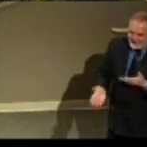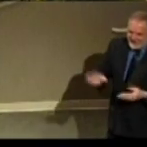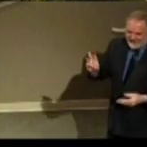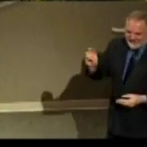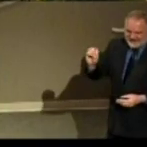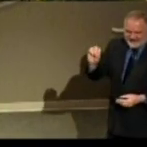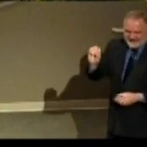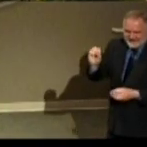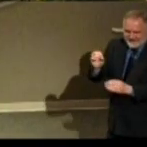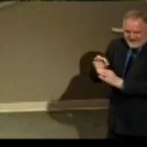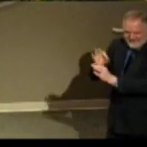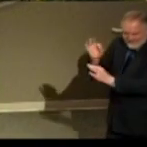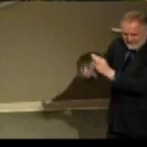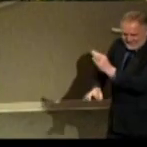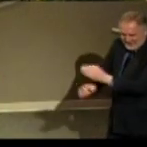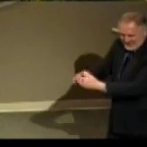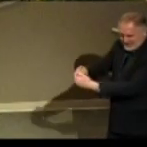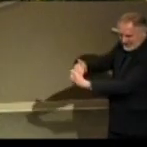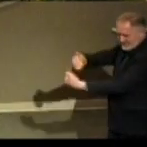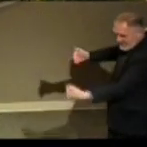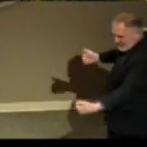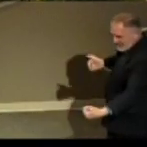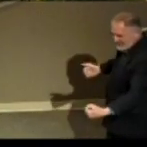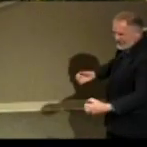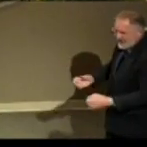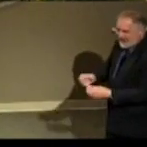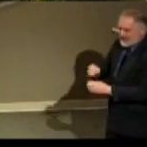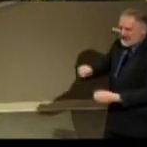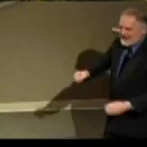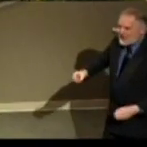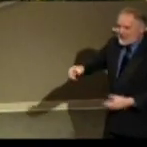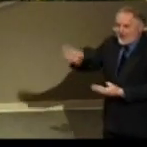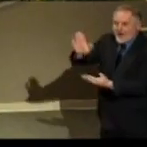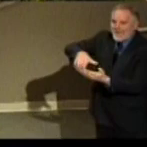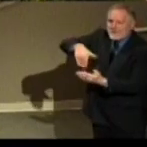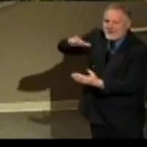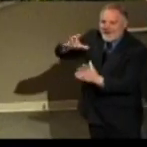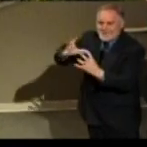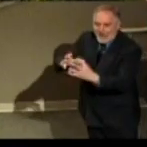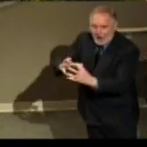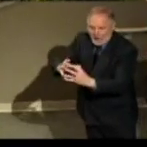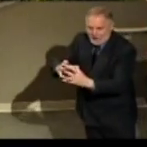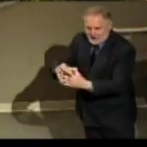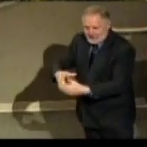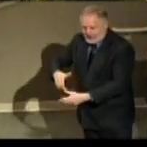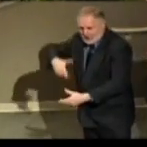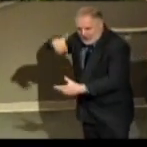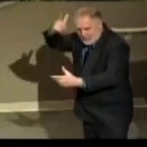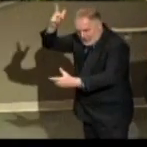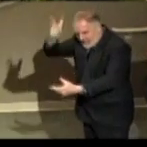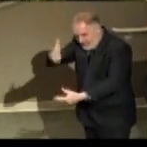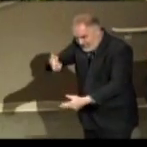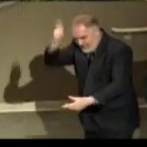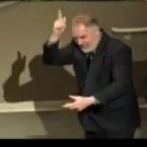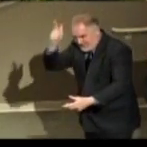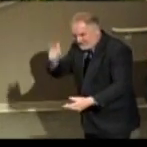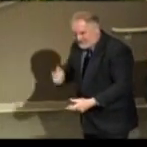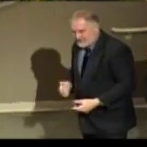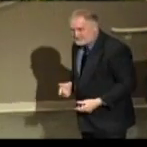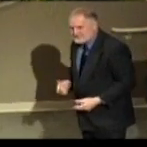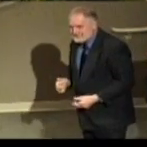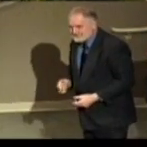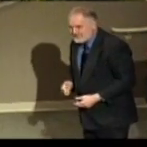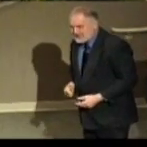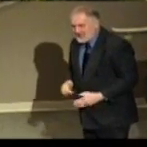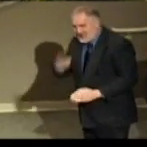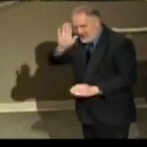apart, gave them a paintball gun. Now, they have no helmets, no chest protectors, turned on high, and